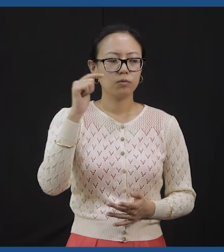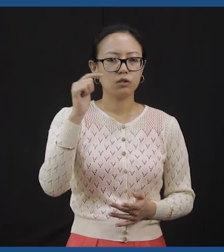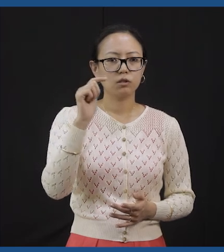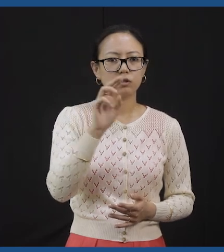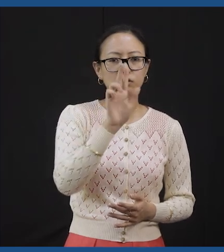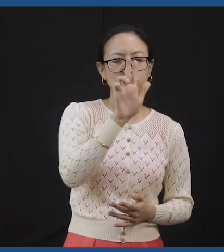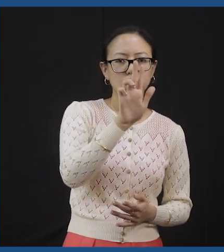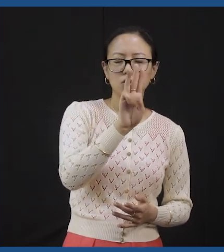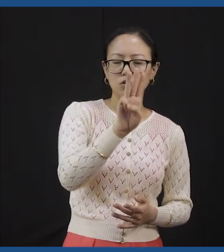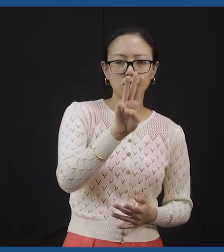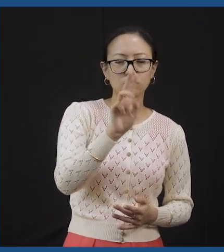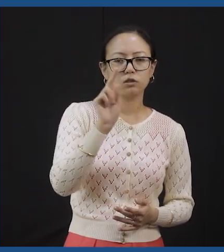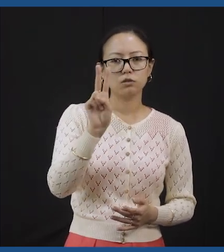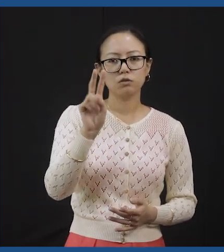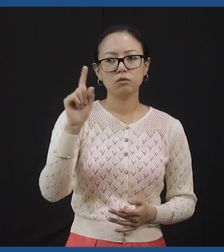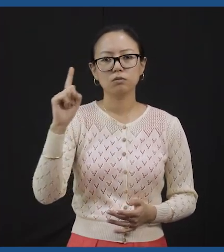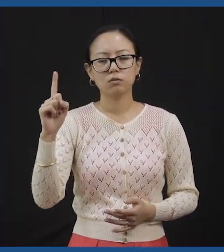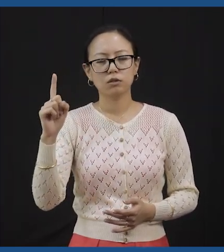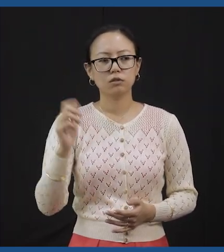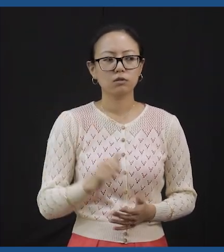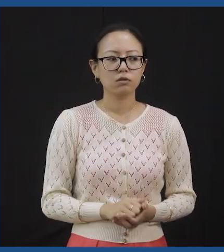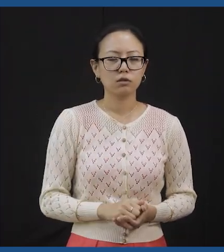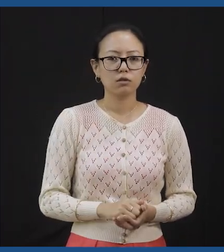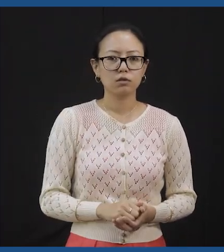answer. Then how to check your answer will be